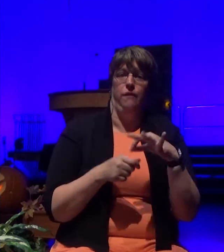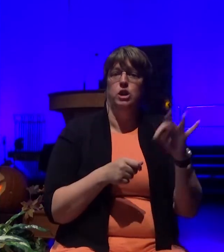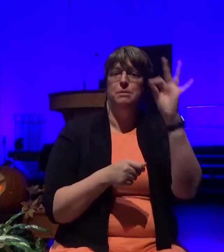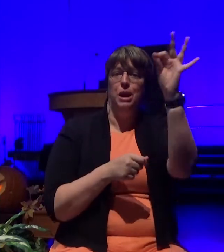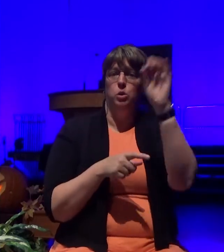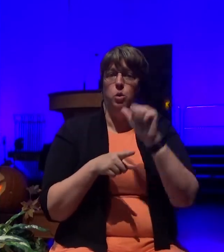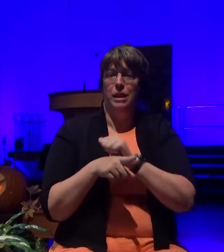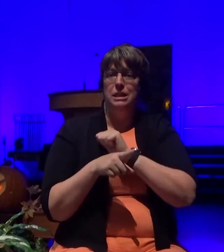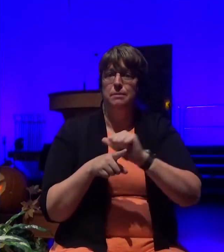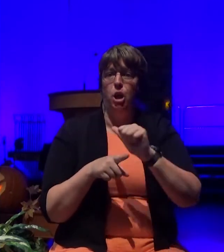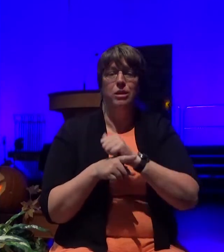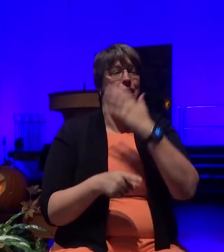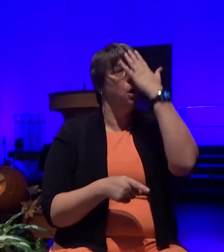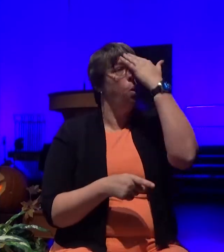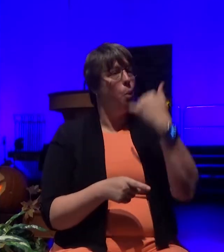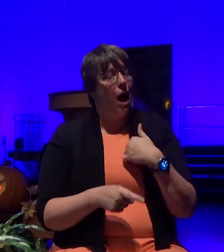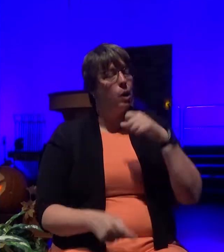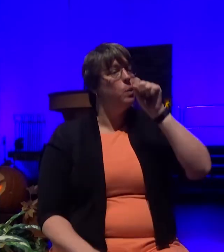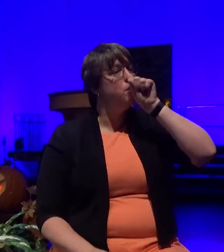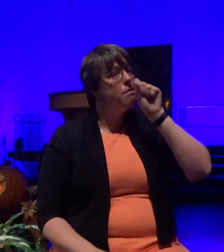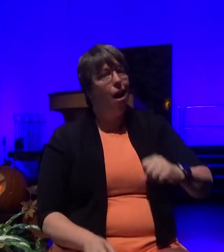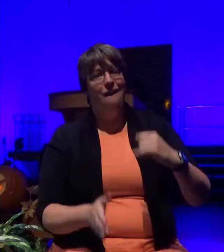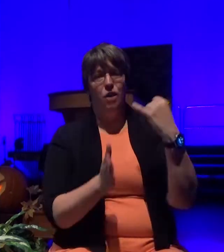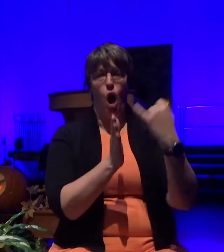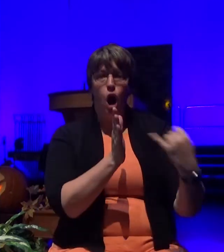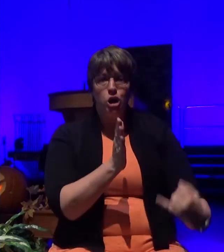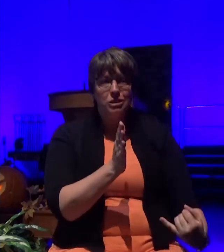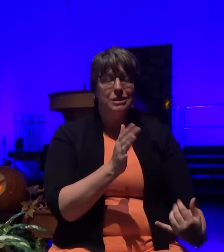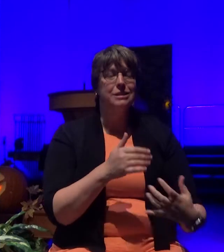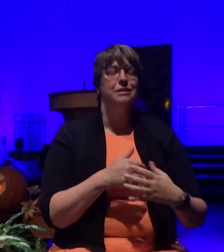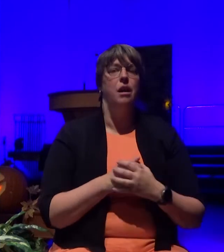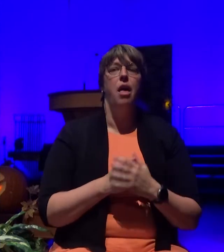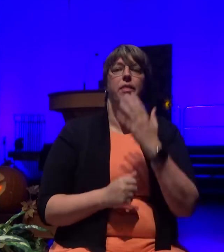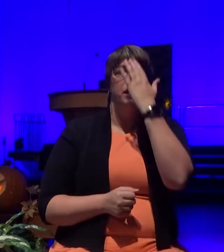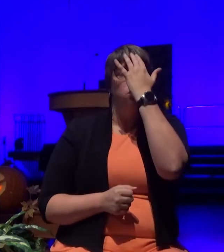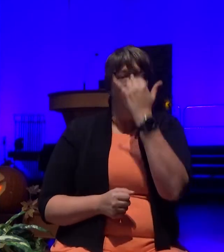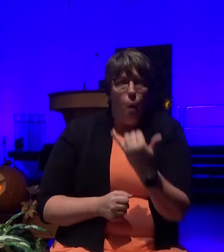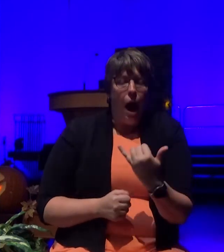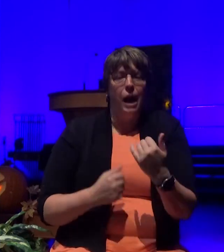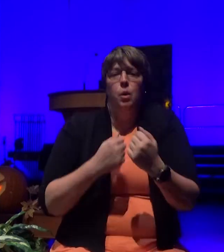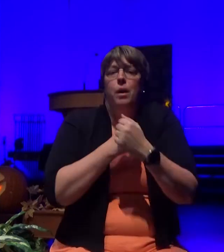arts. This is why we love communing with each other.